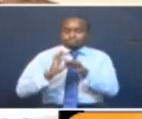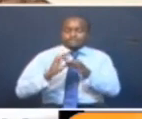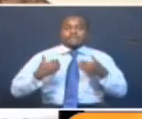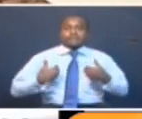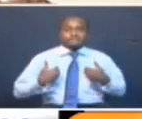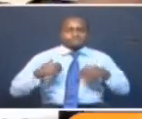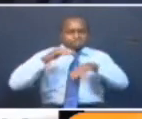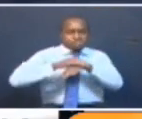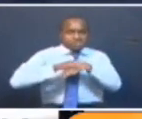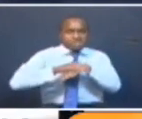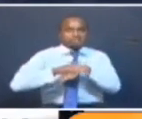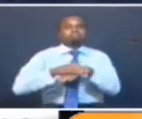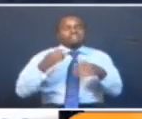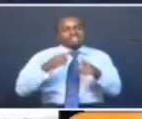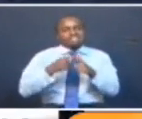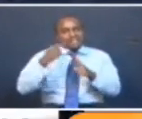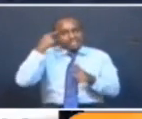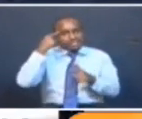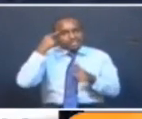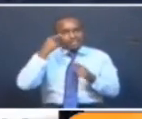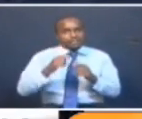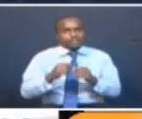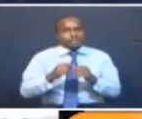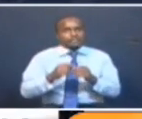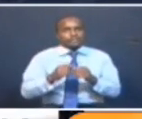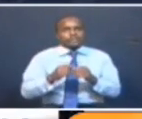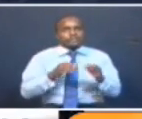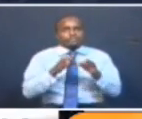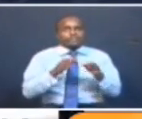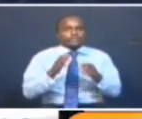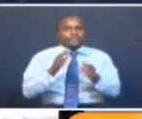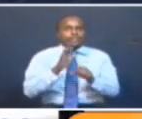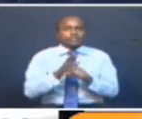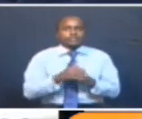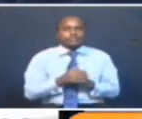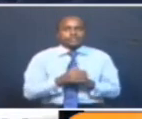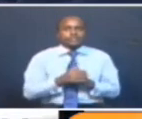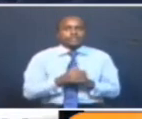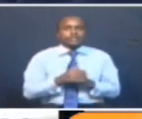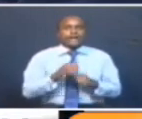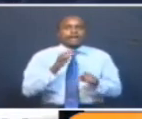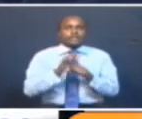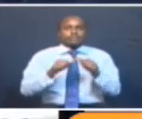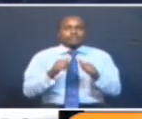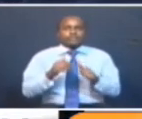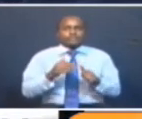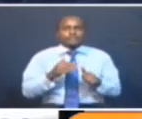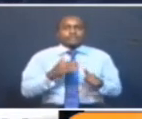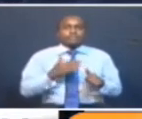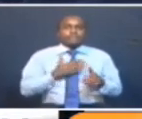proper connection, then I think that we can explain. I can explain what the problem with my cargo coming